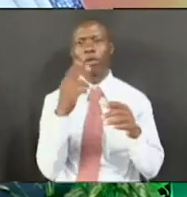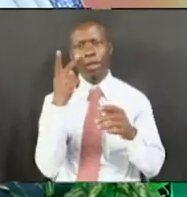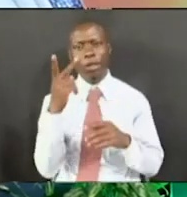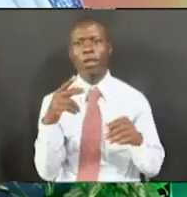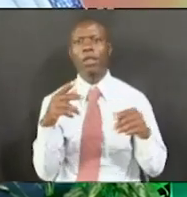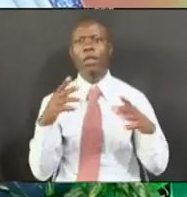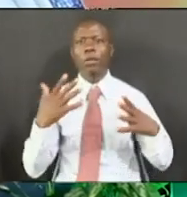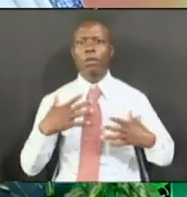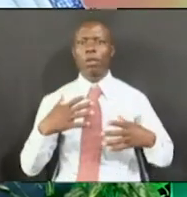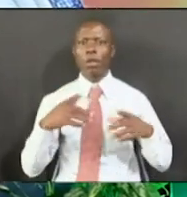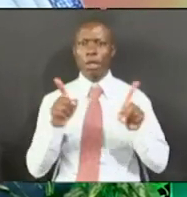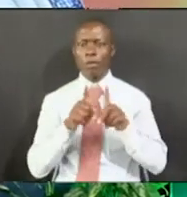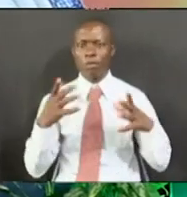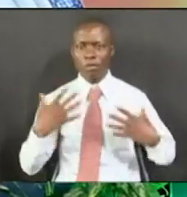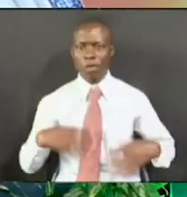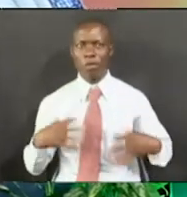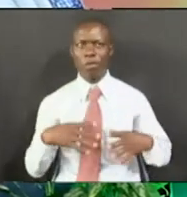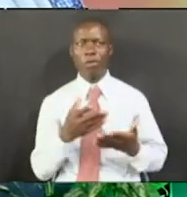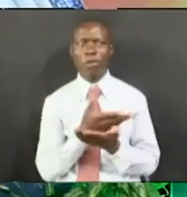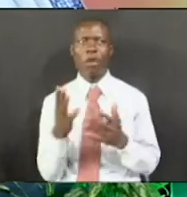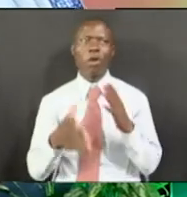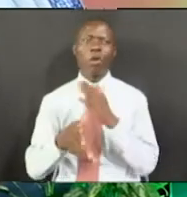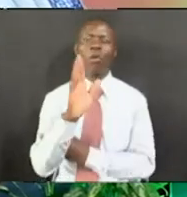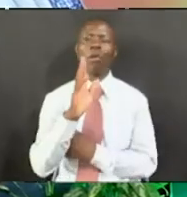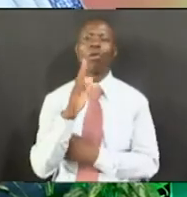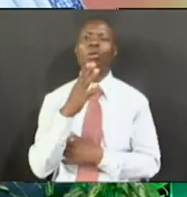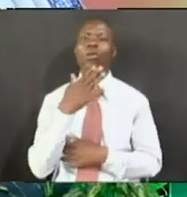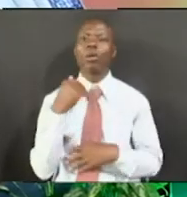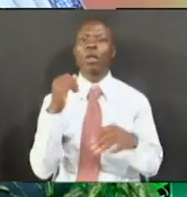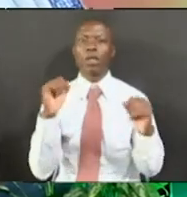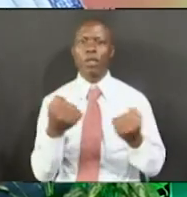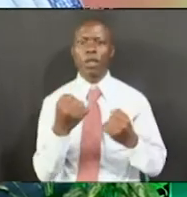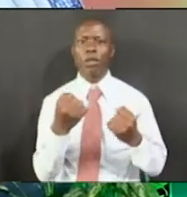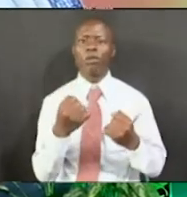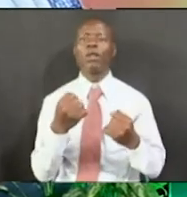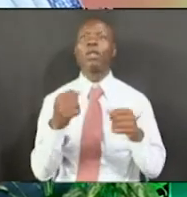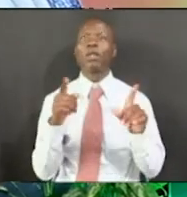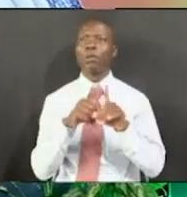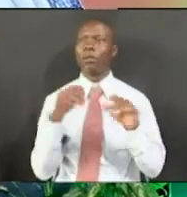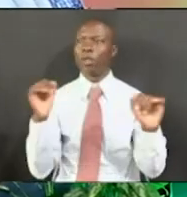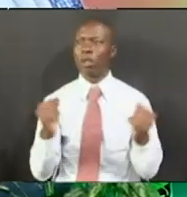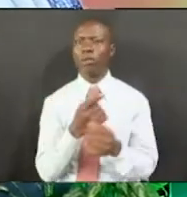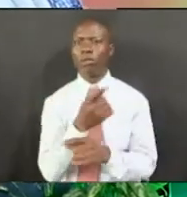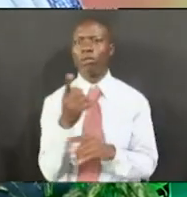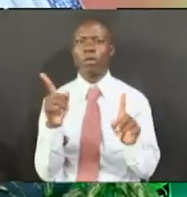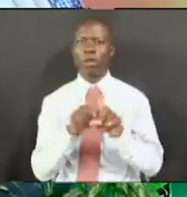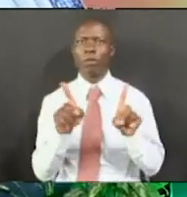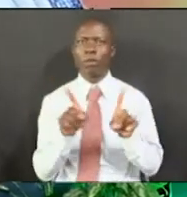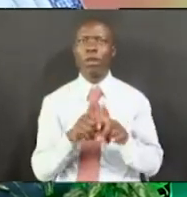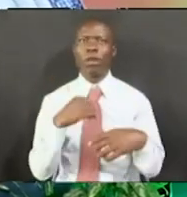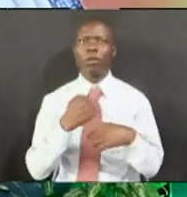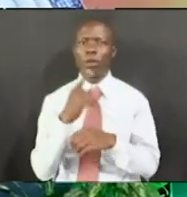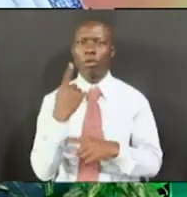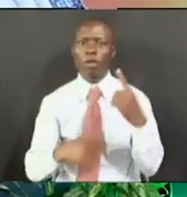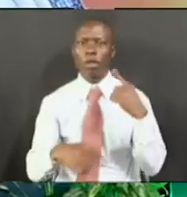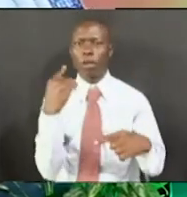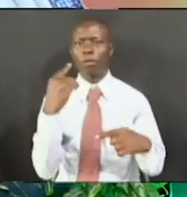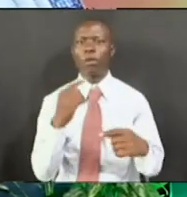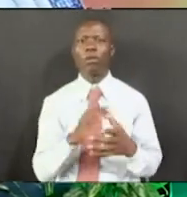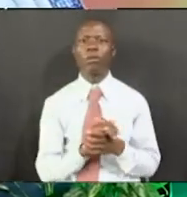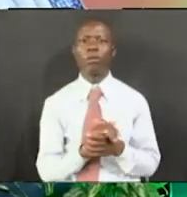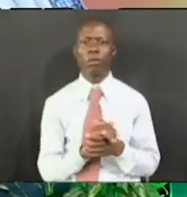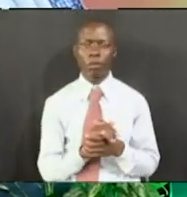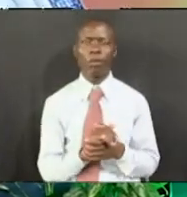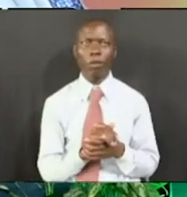time. God wants to save them and to save you also. And to make you a champion.